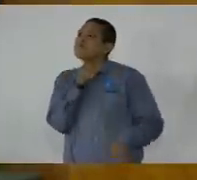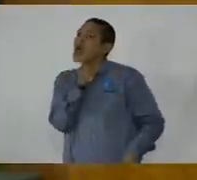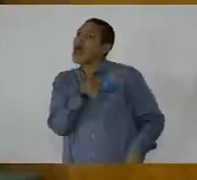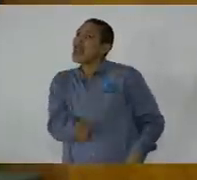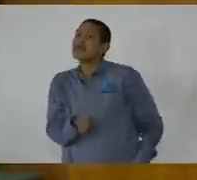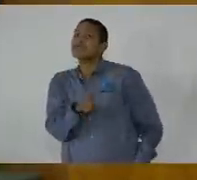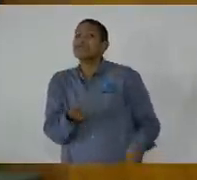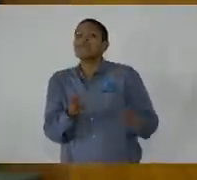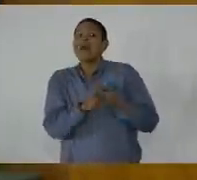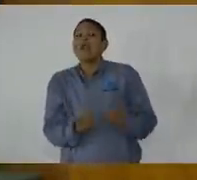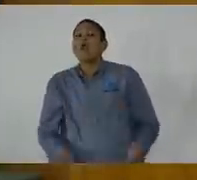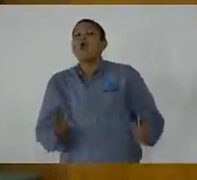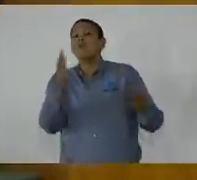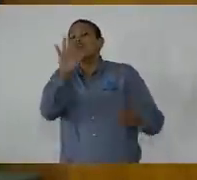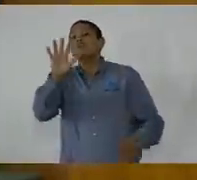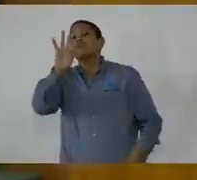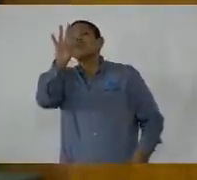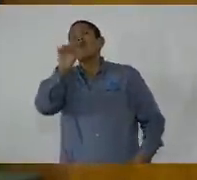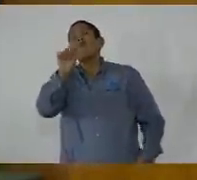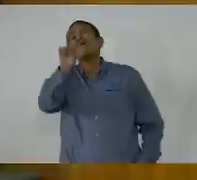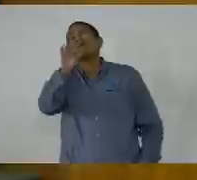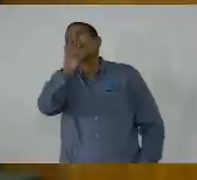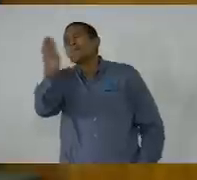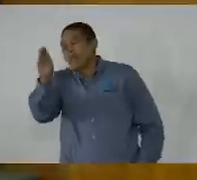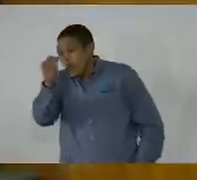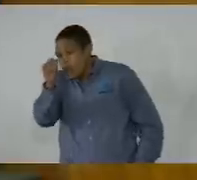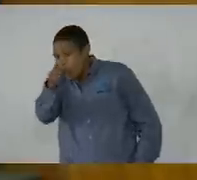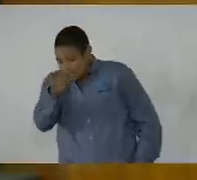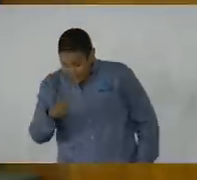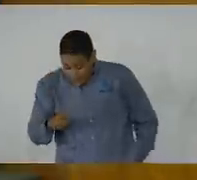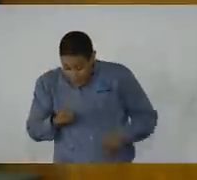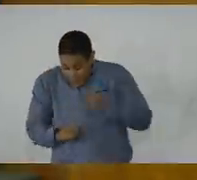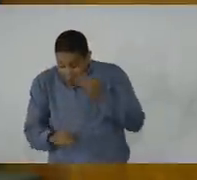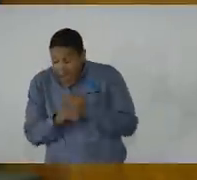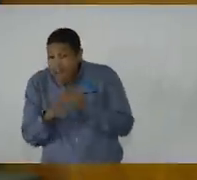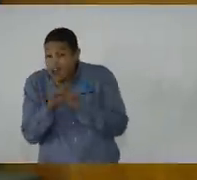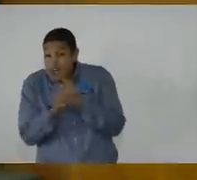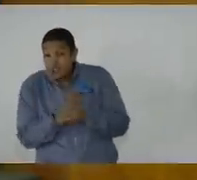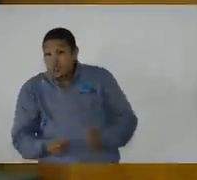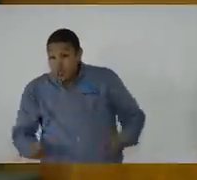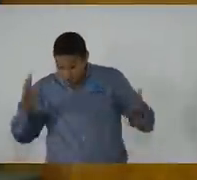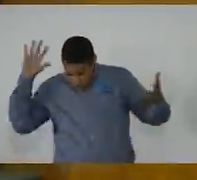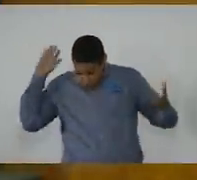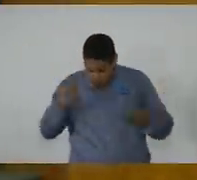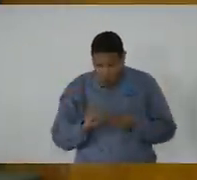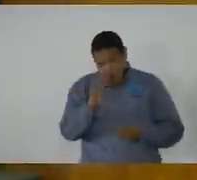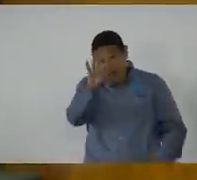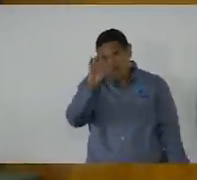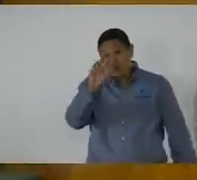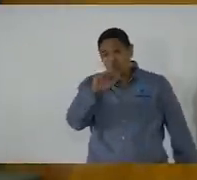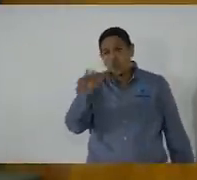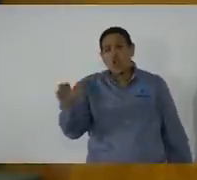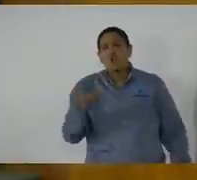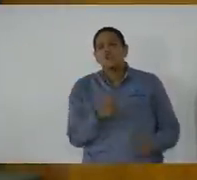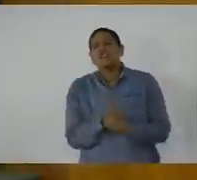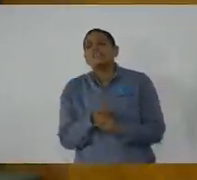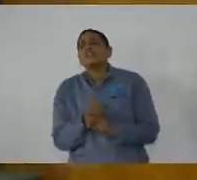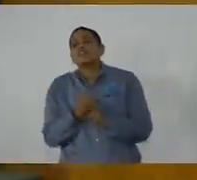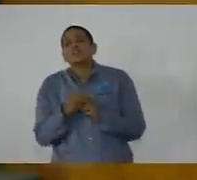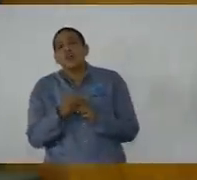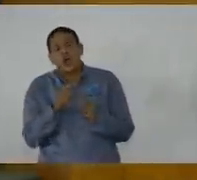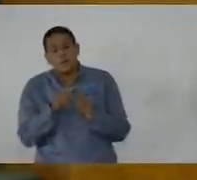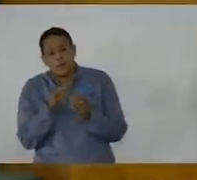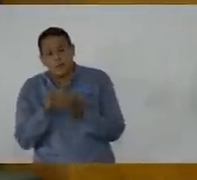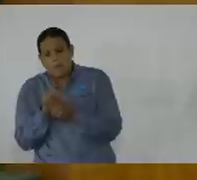valued at approximately $4.2 billion and constituting 433 short and